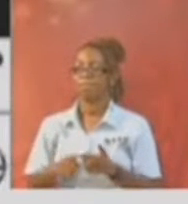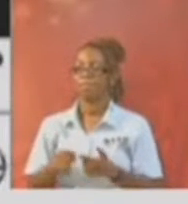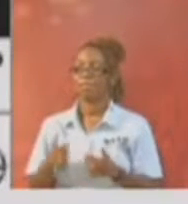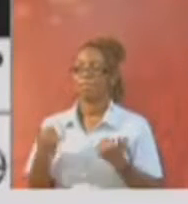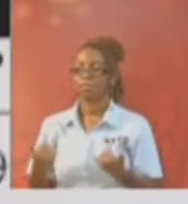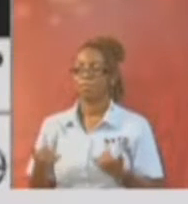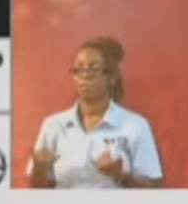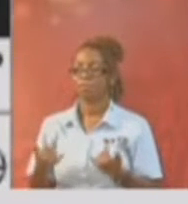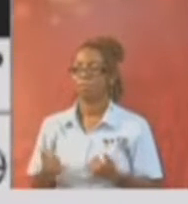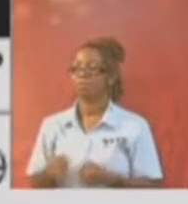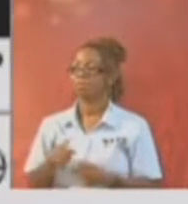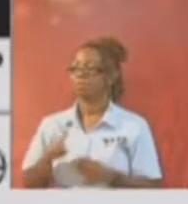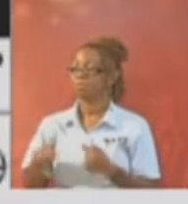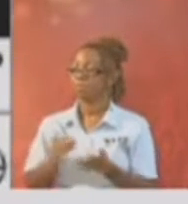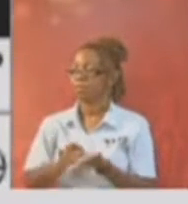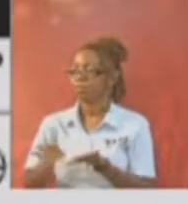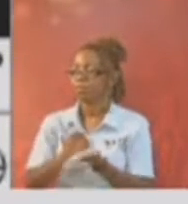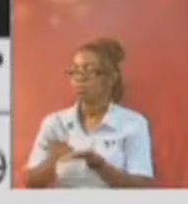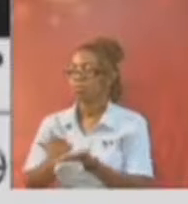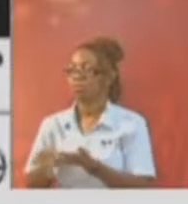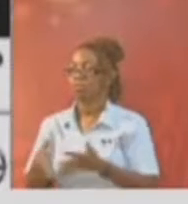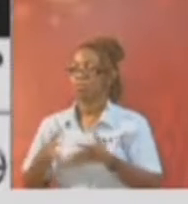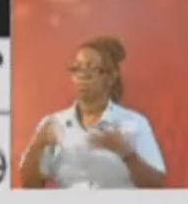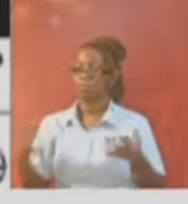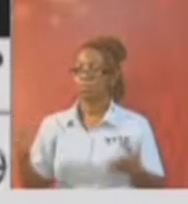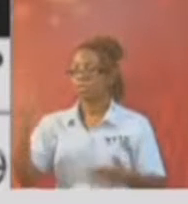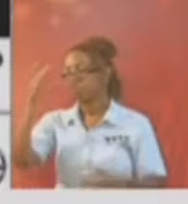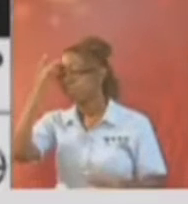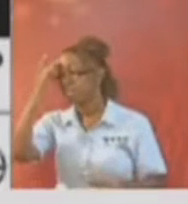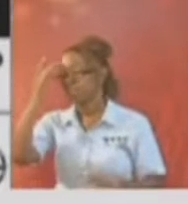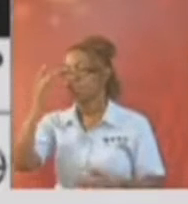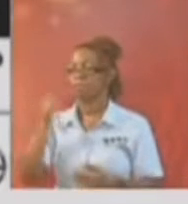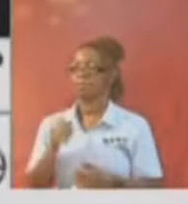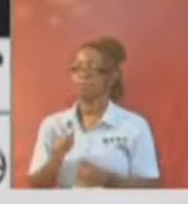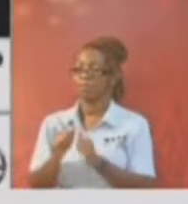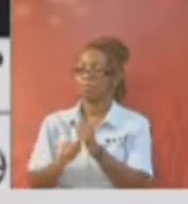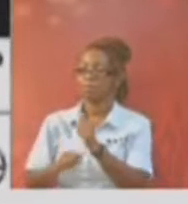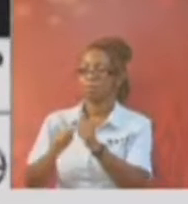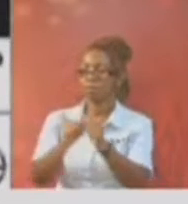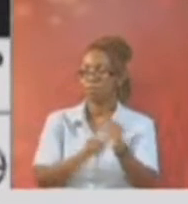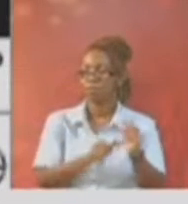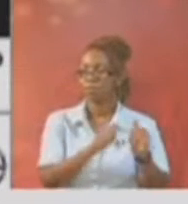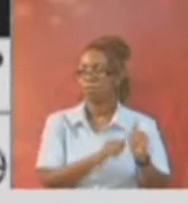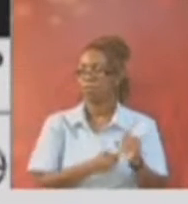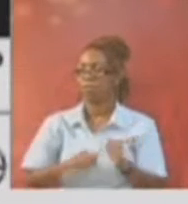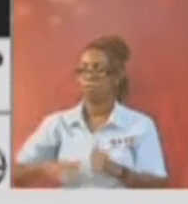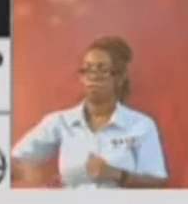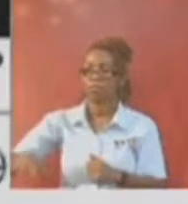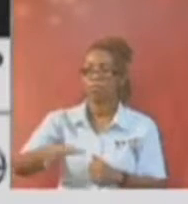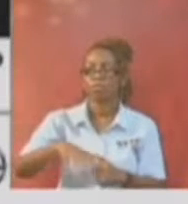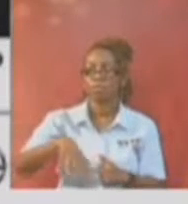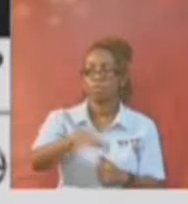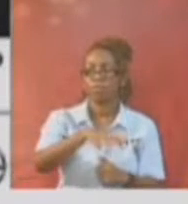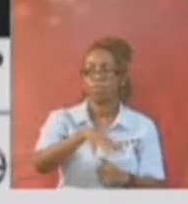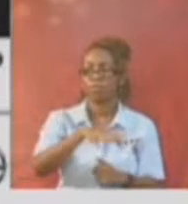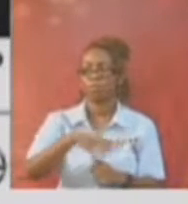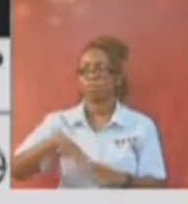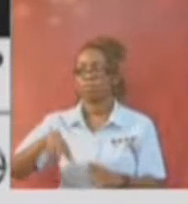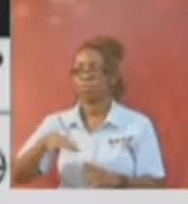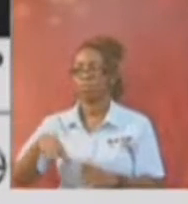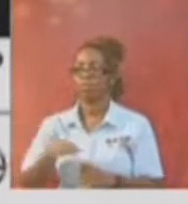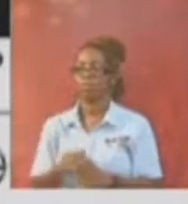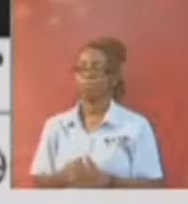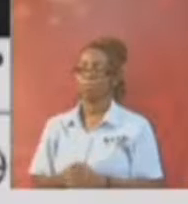of numbers of cases per unit population. So that's what we mean when we talk about rate. So Tobago